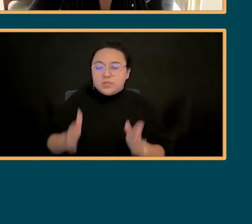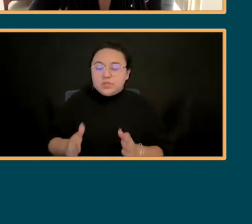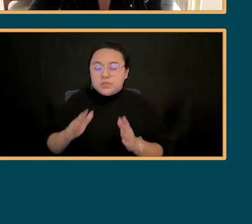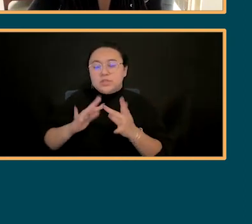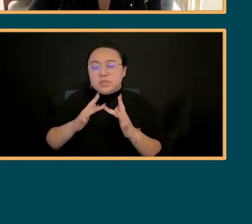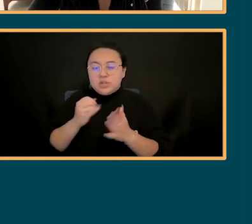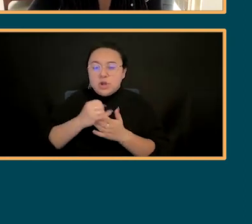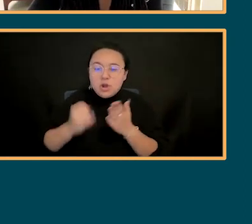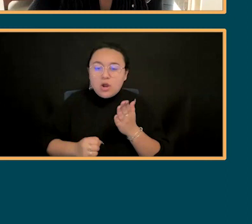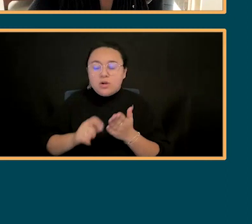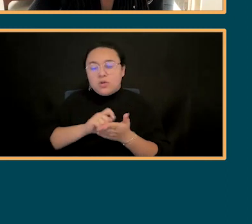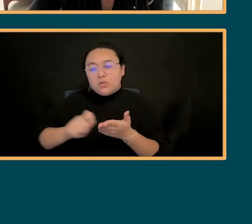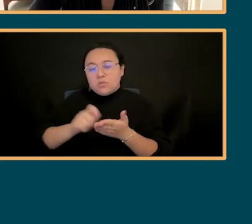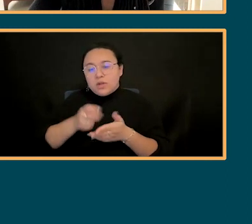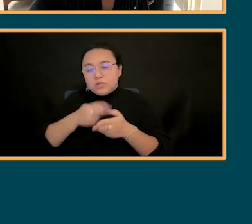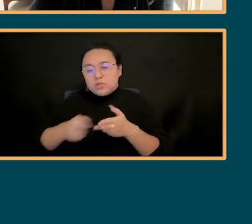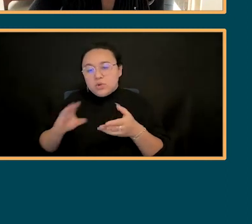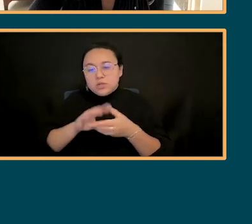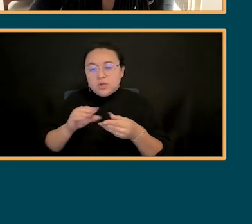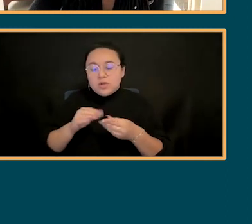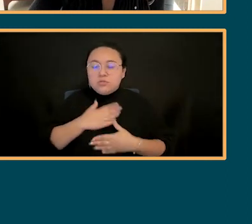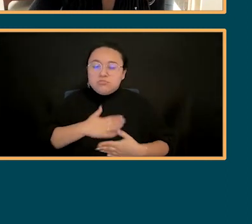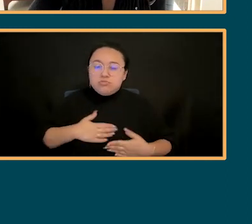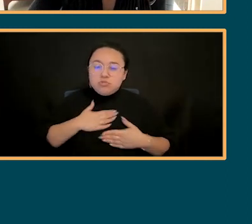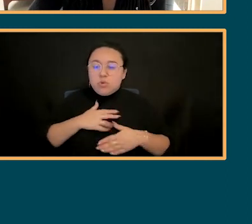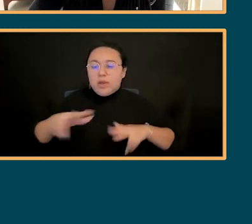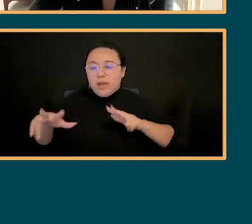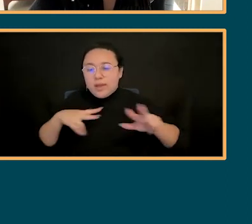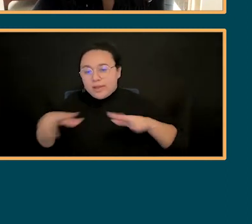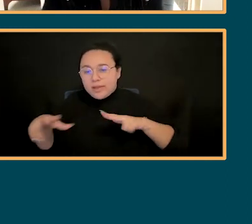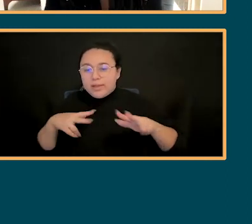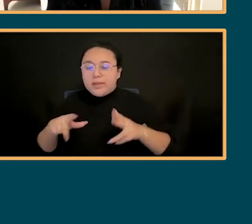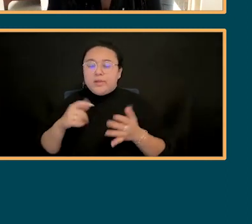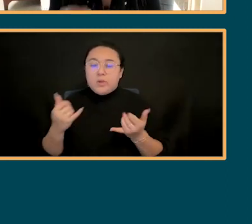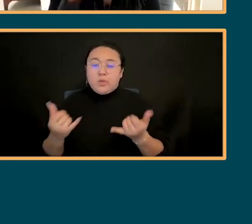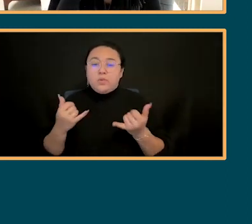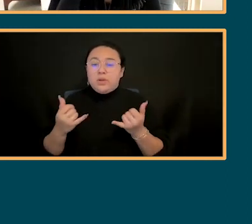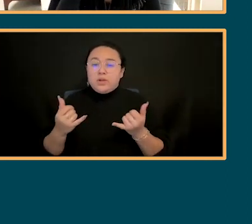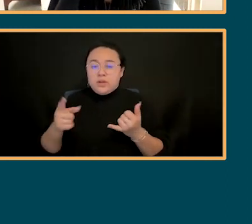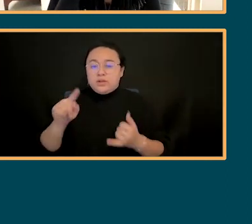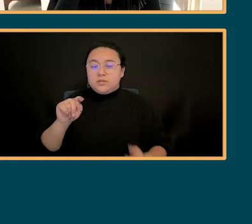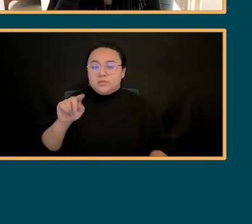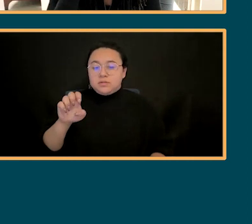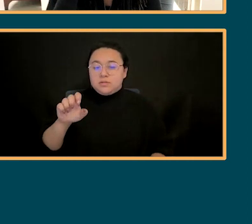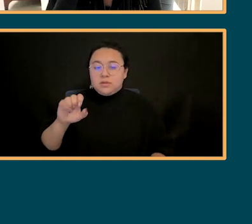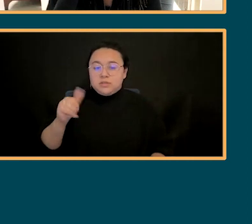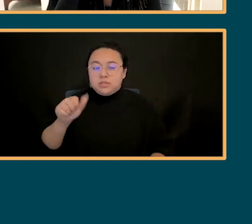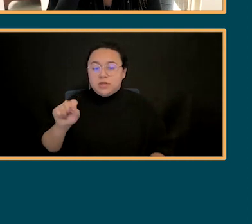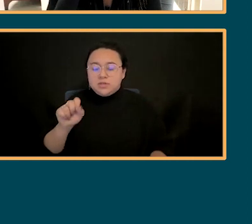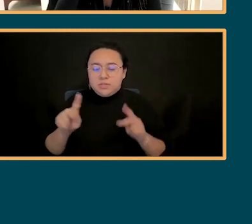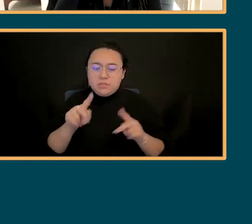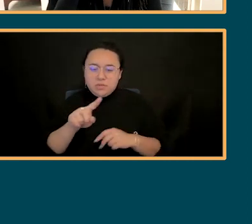art, write short stories, and enjoy hiking. And right now, Taejas, lots of people are questioning their